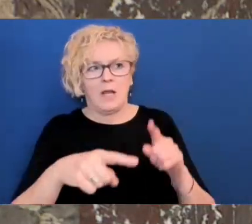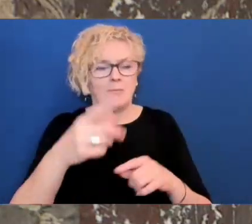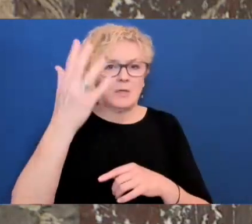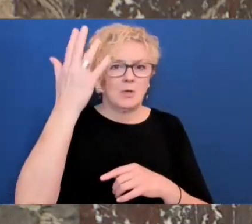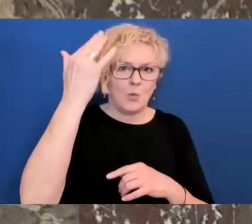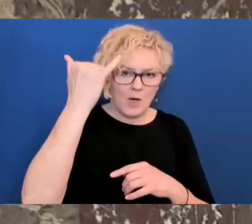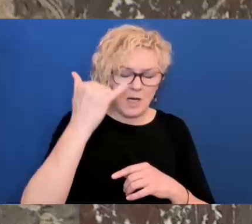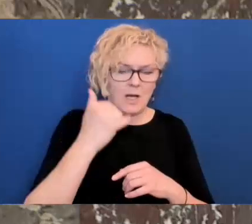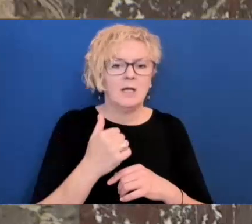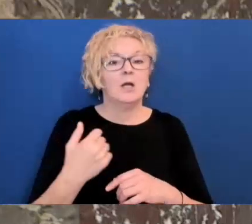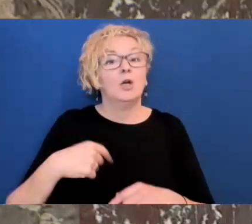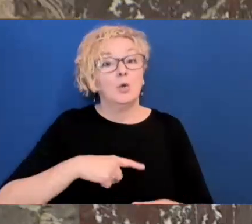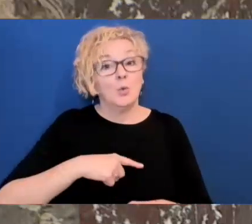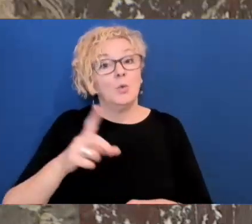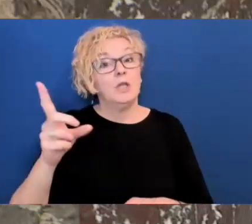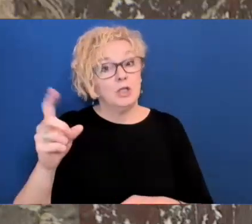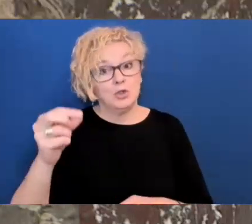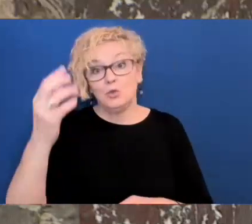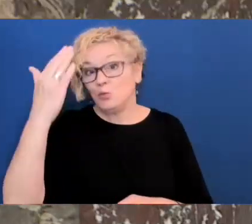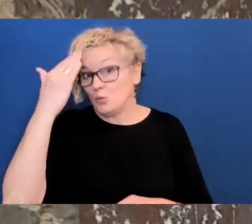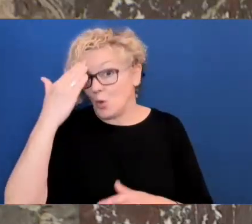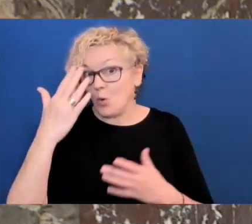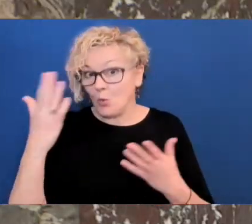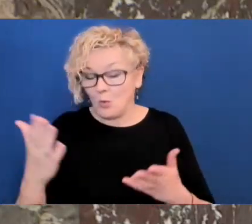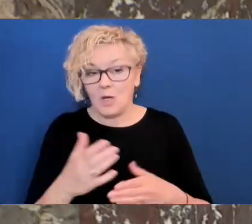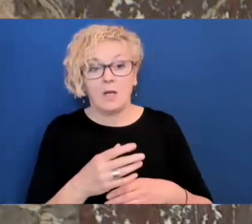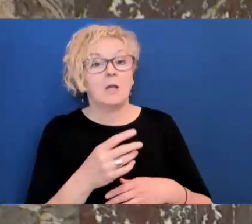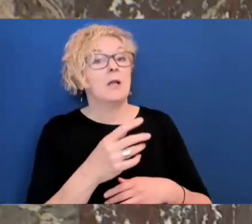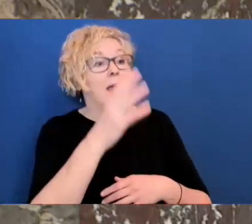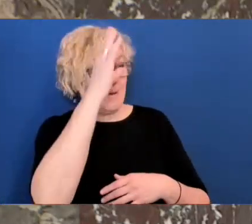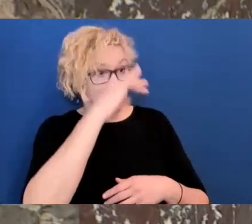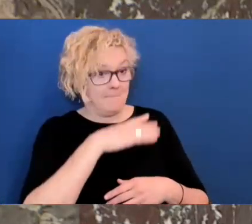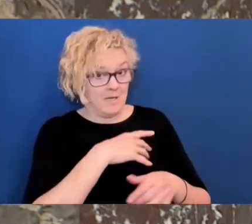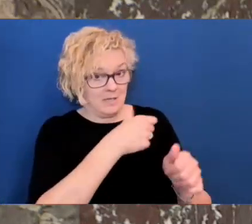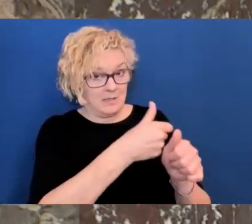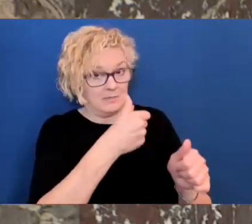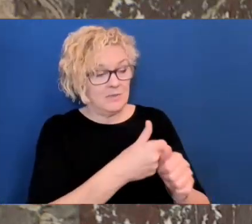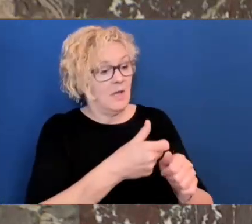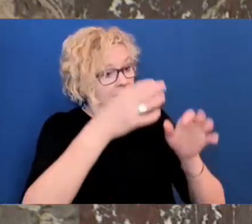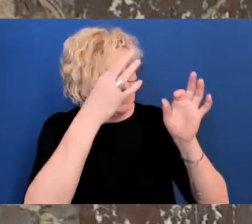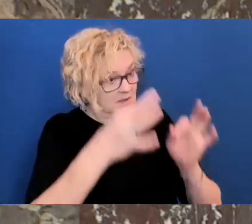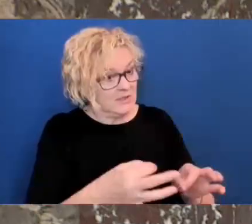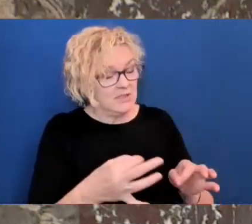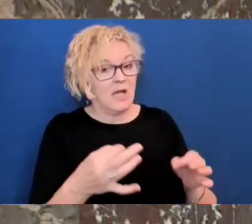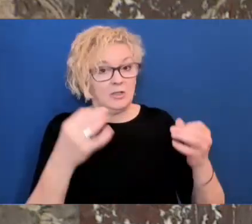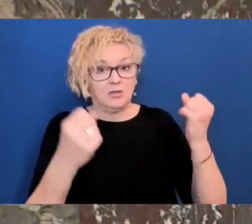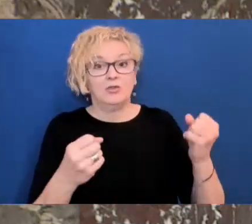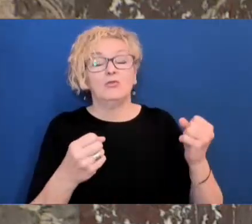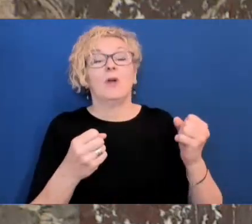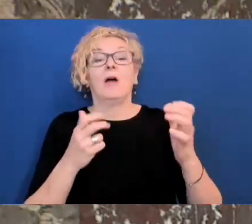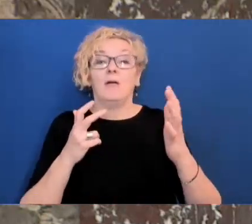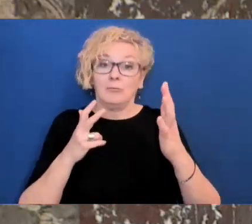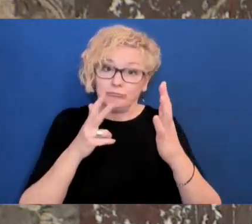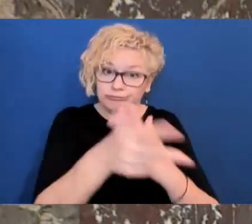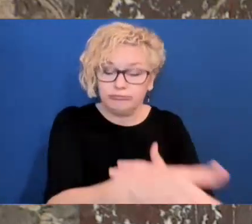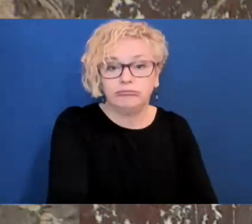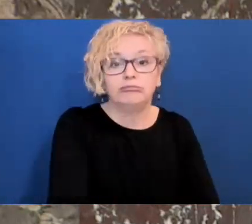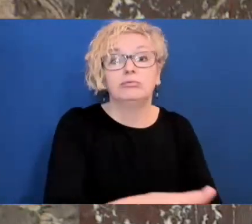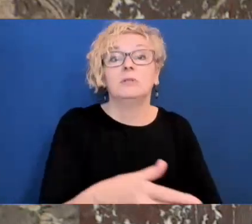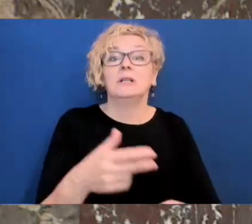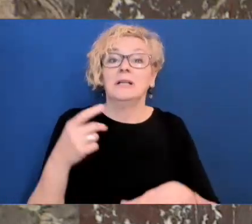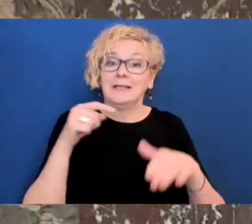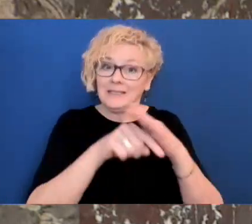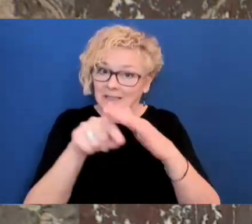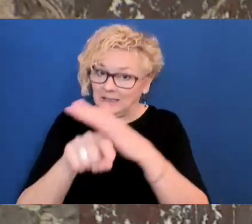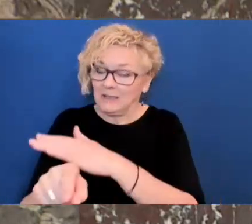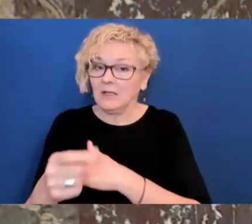drive a vehicle into a crowd of people. He killed innocent people, 11, and potentially more as people struggle for their lives